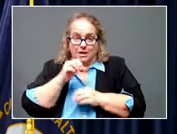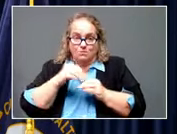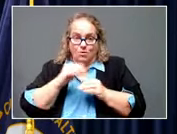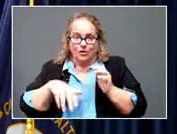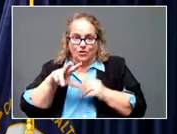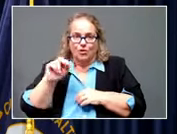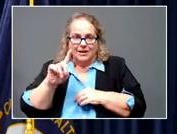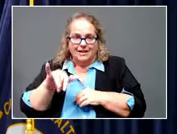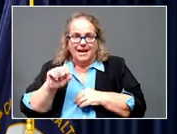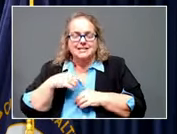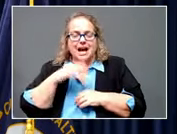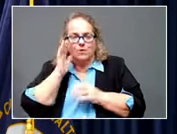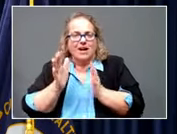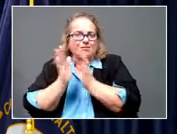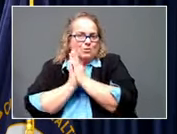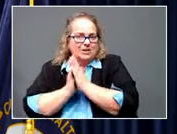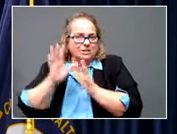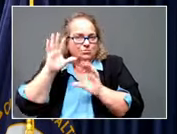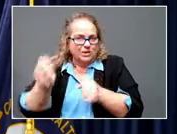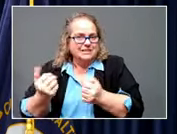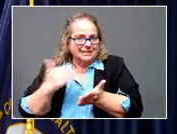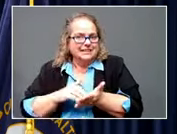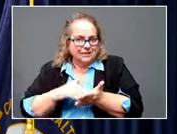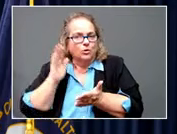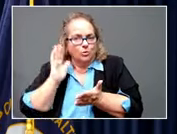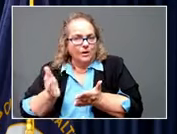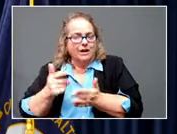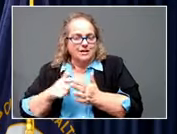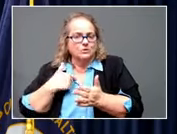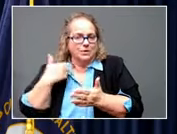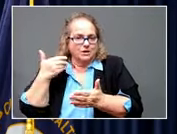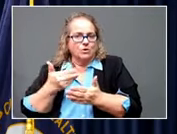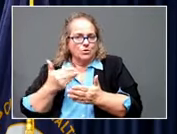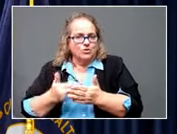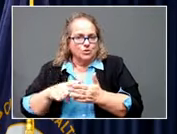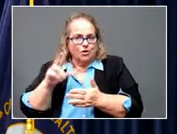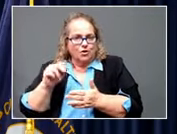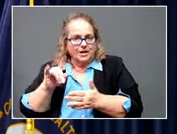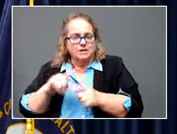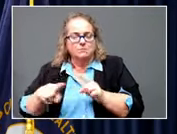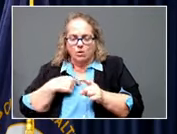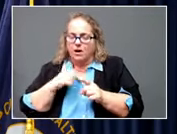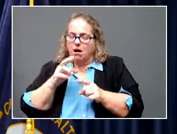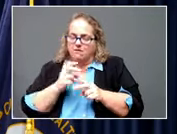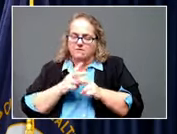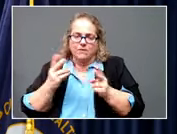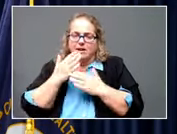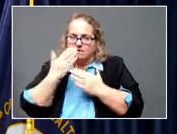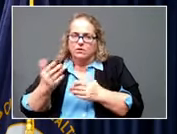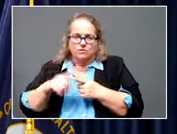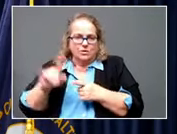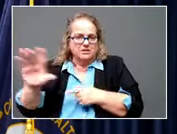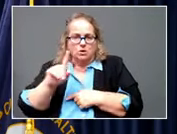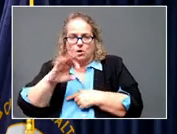for the president as we get closer to it. But we are really grateful about the 100% for the first 30